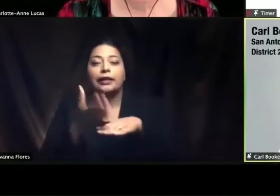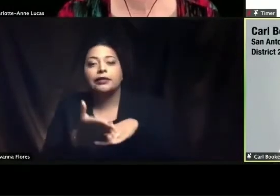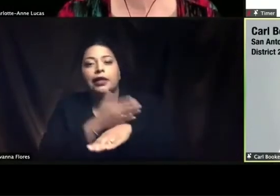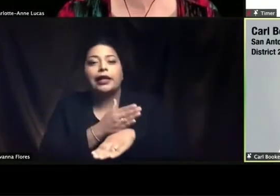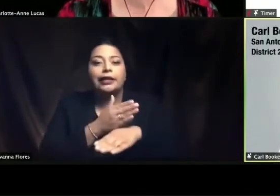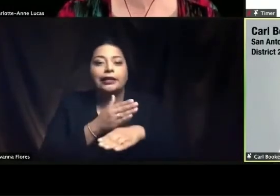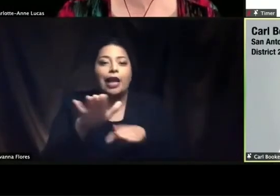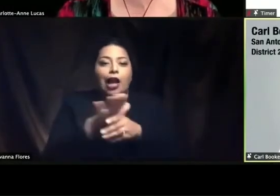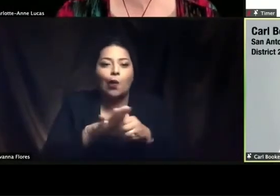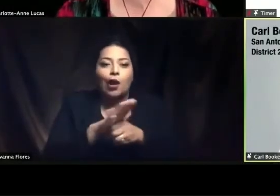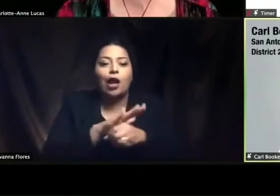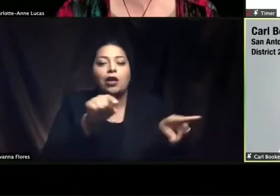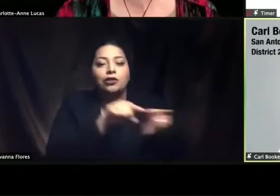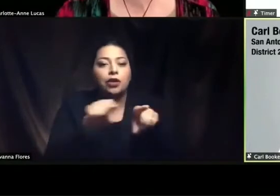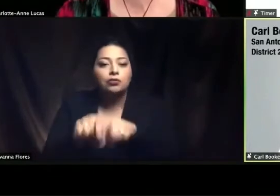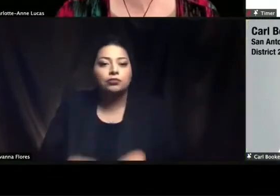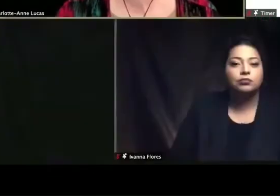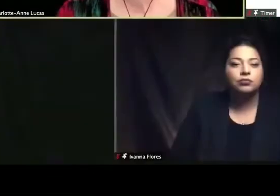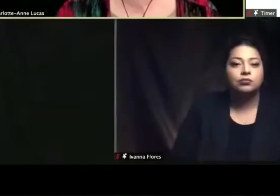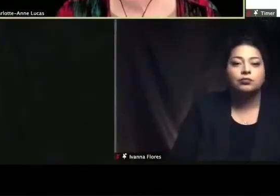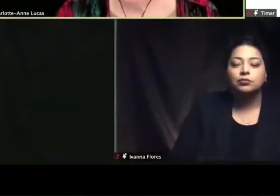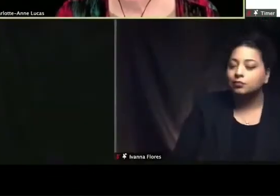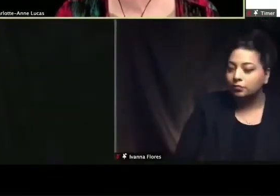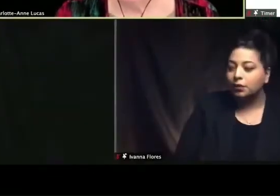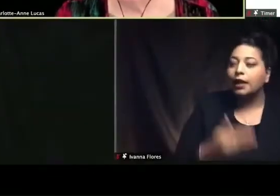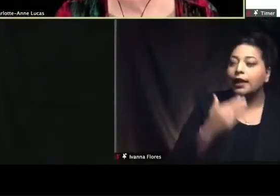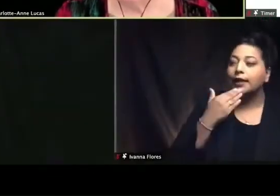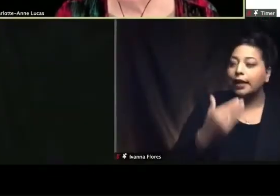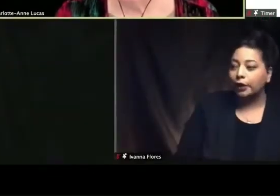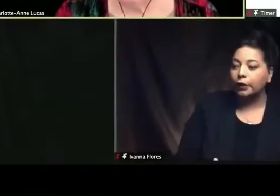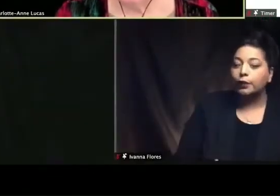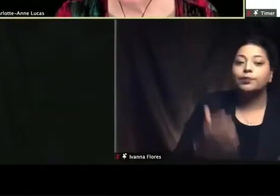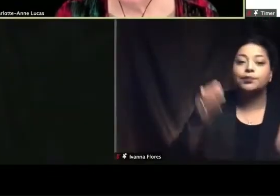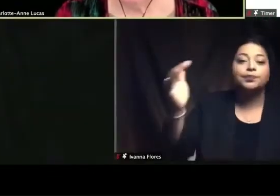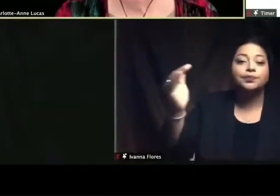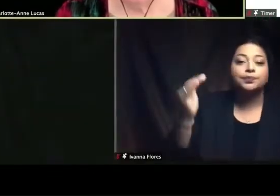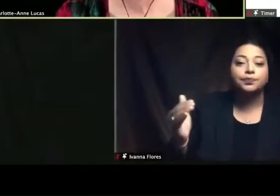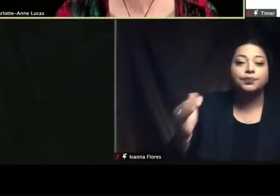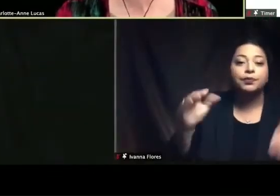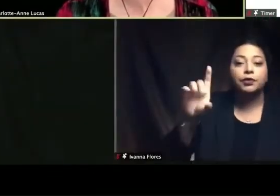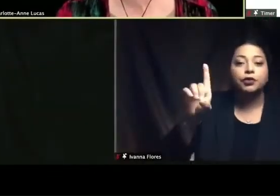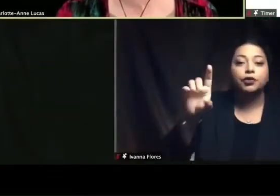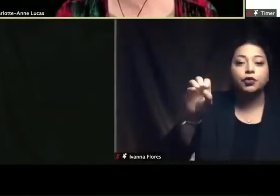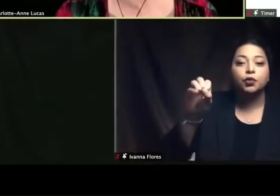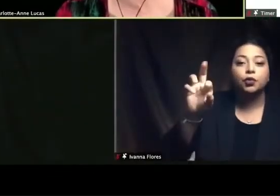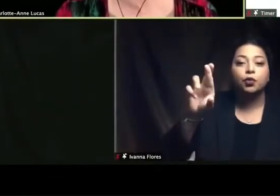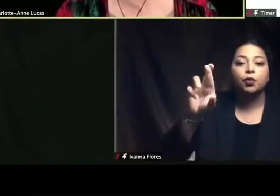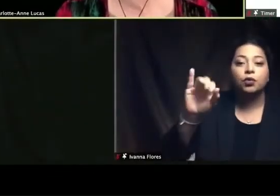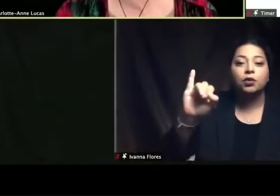as well. Thank you. And the next person on this question is Dory Brown.